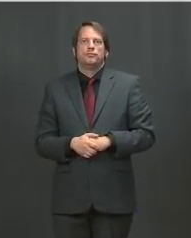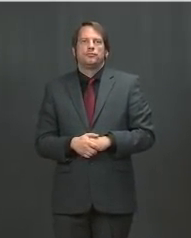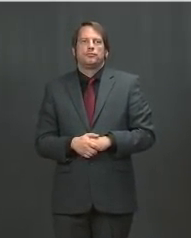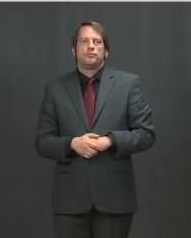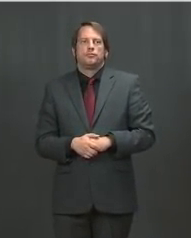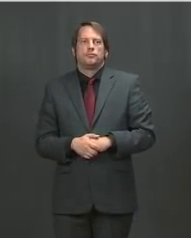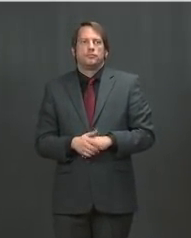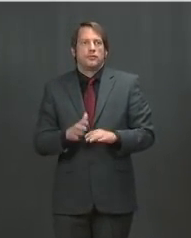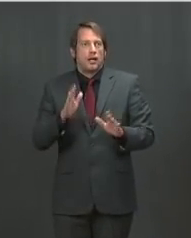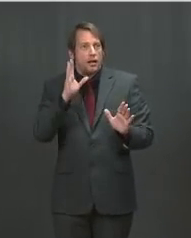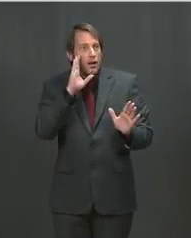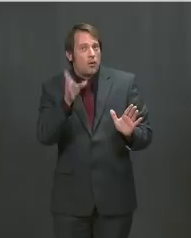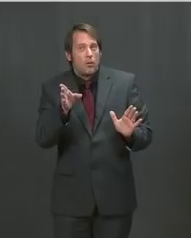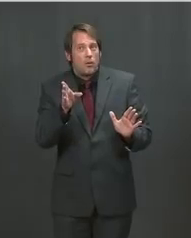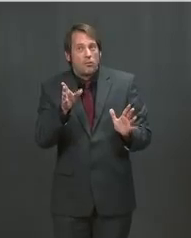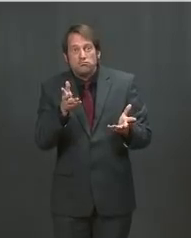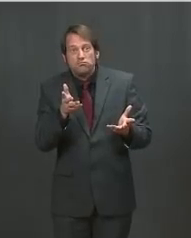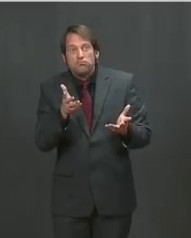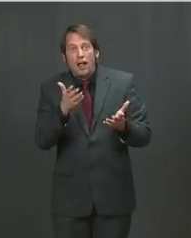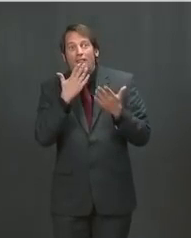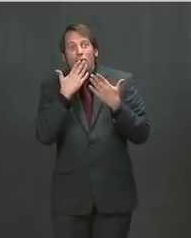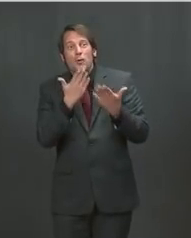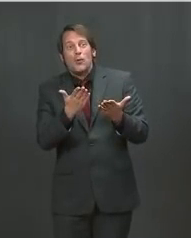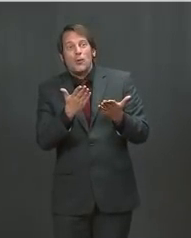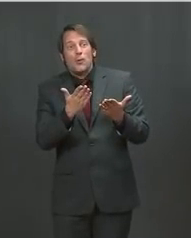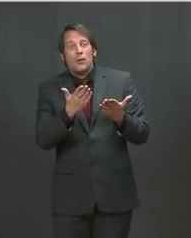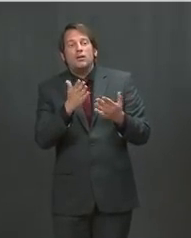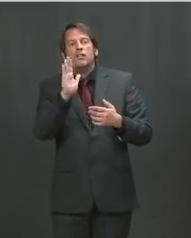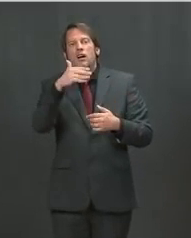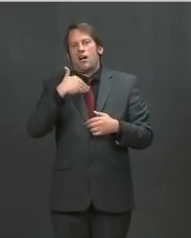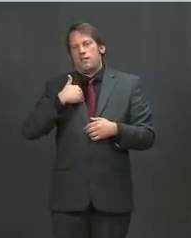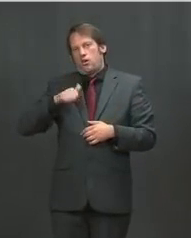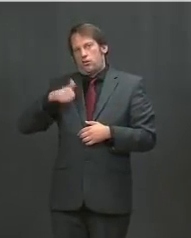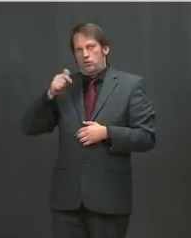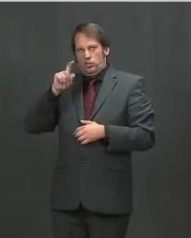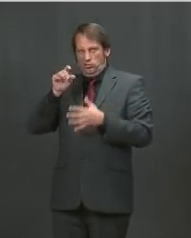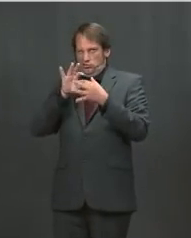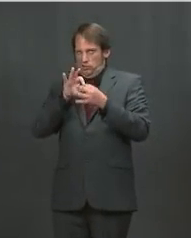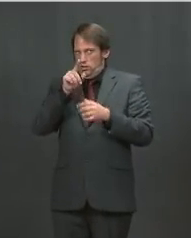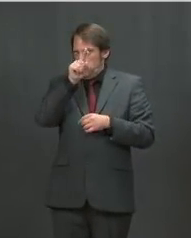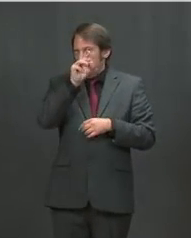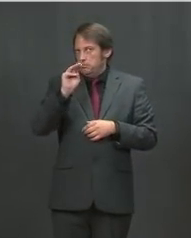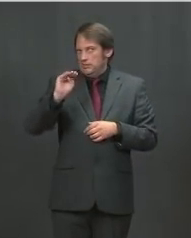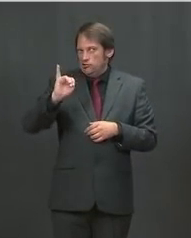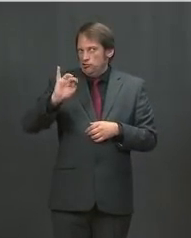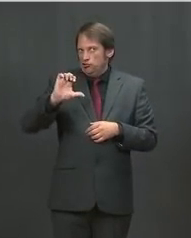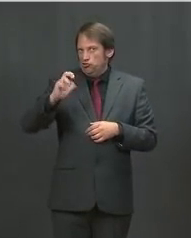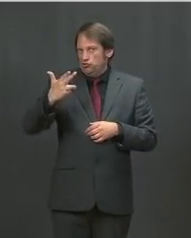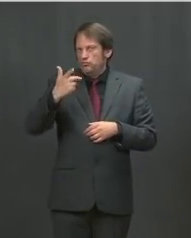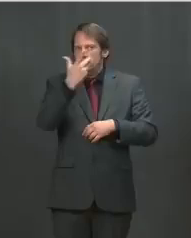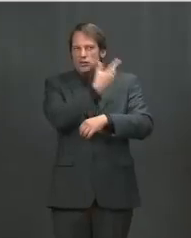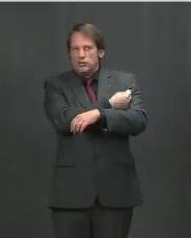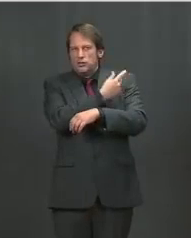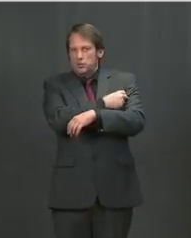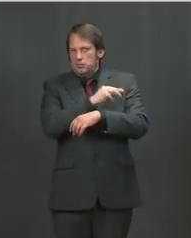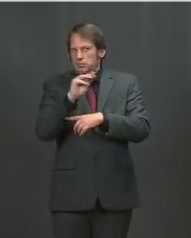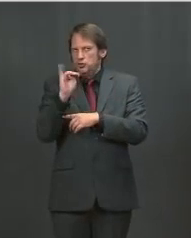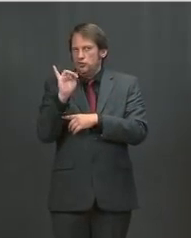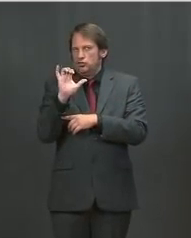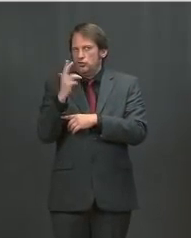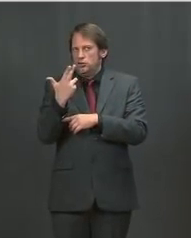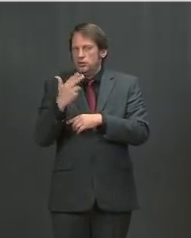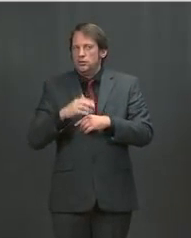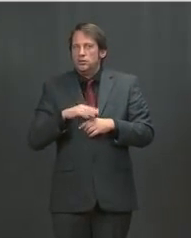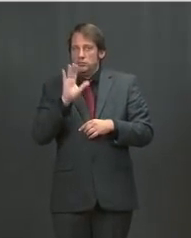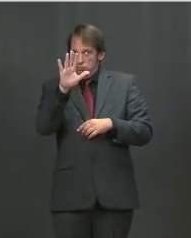thanks for this. So another question on Michigan vaccine allocation. Is it accurate to say that as of today, the